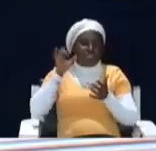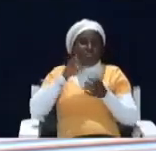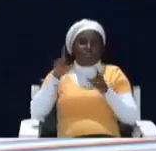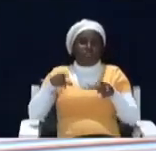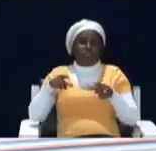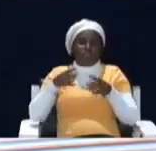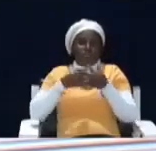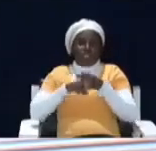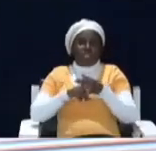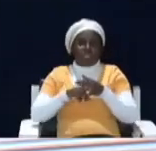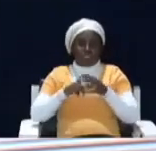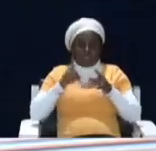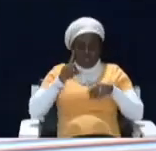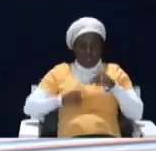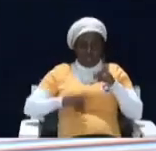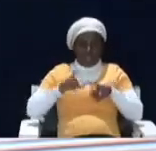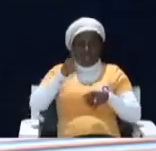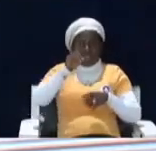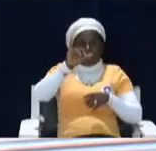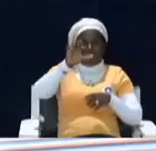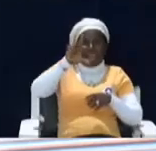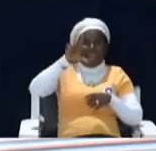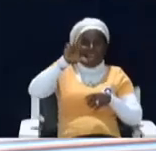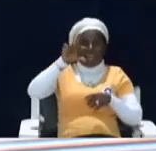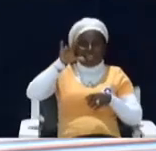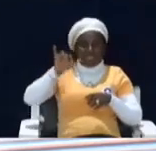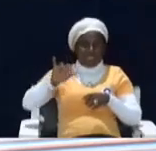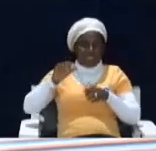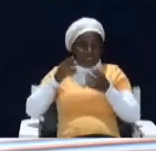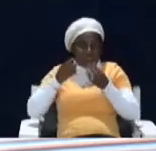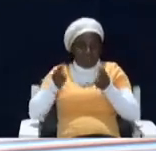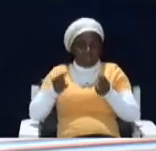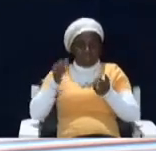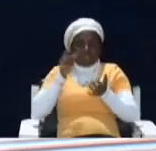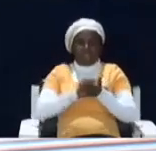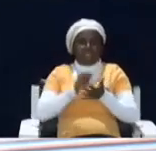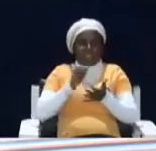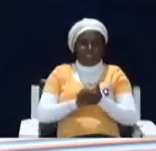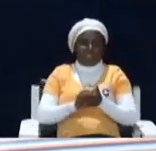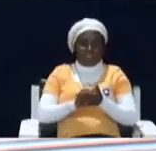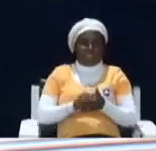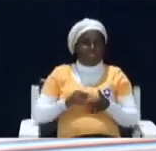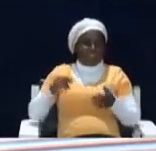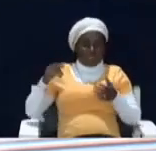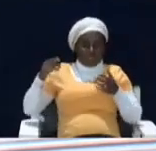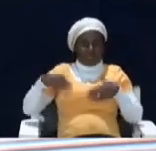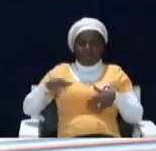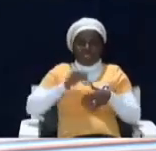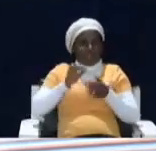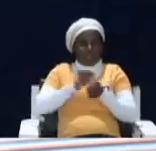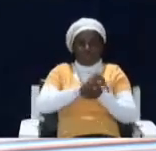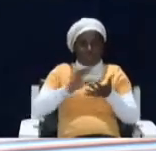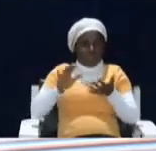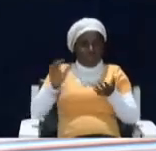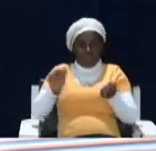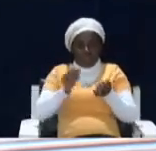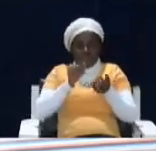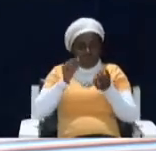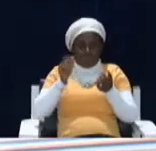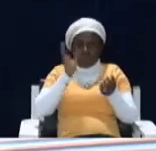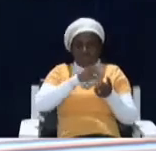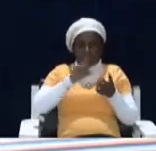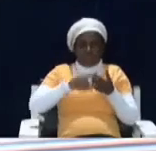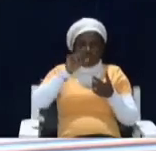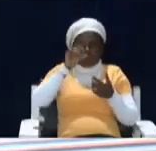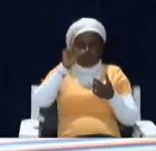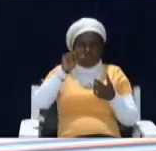start dialysis immediately. That my EGFR has gone so bad to 20%.